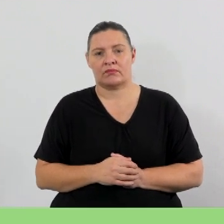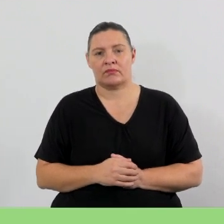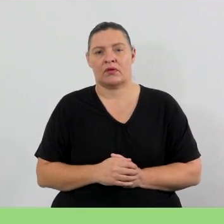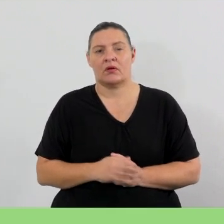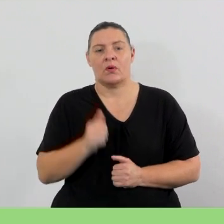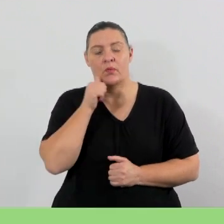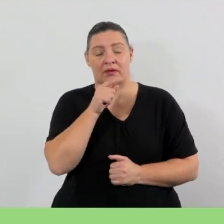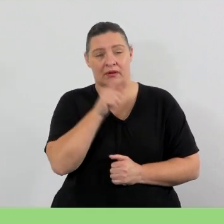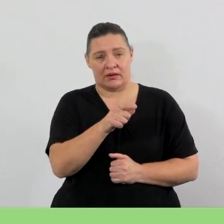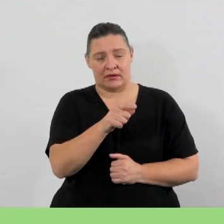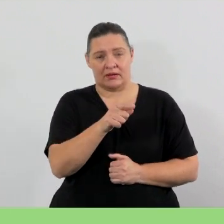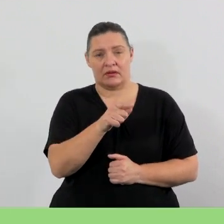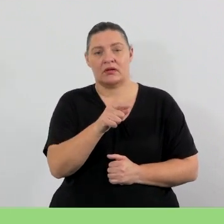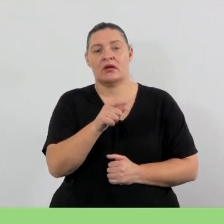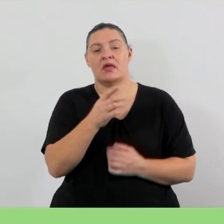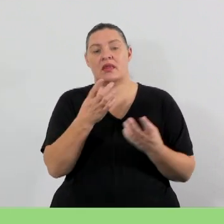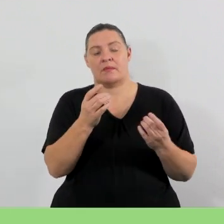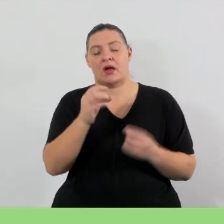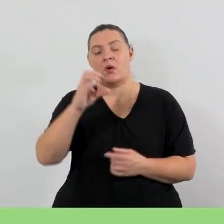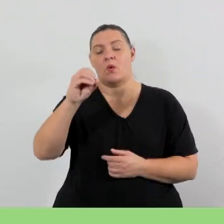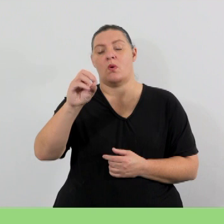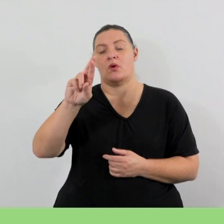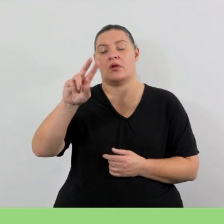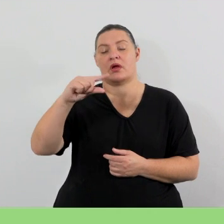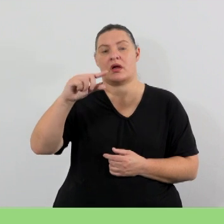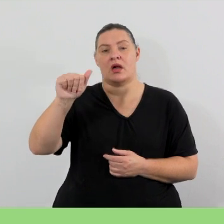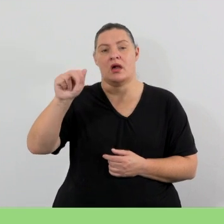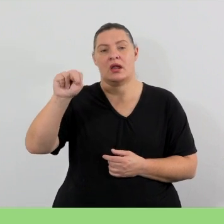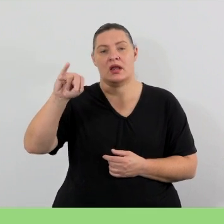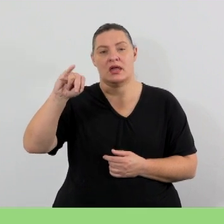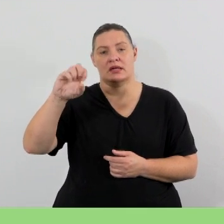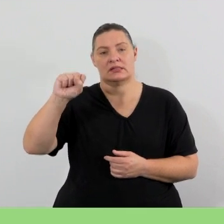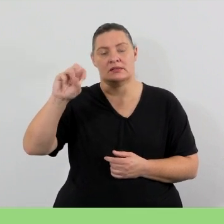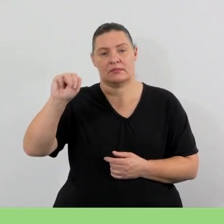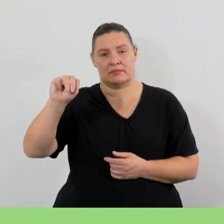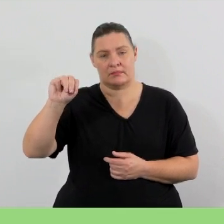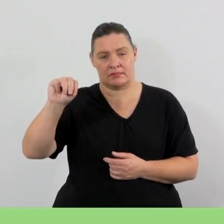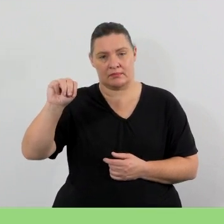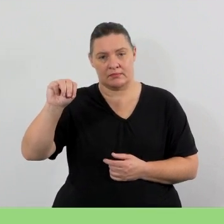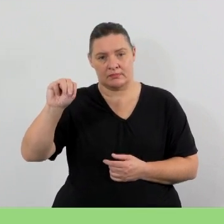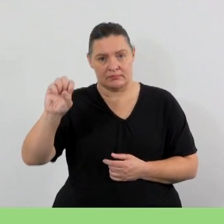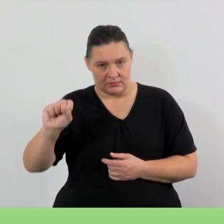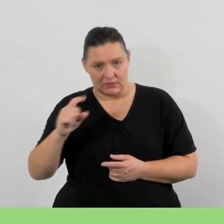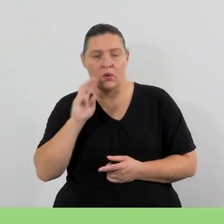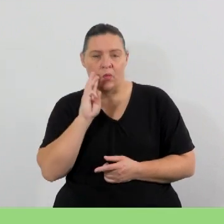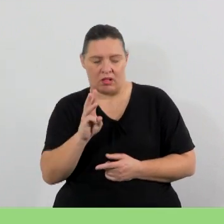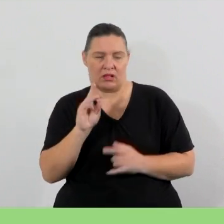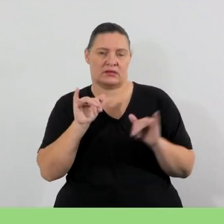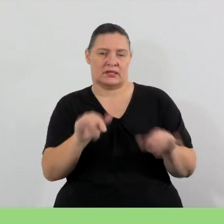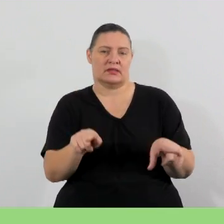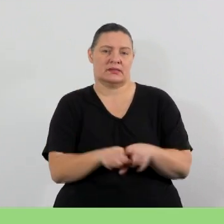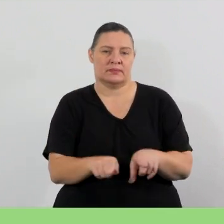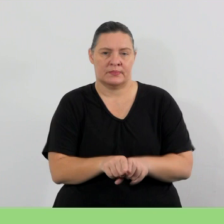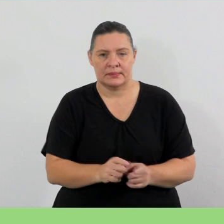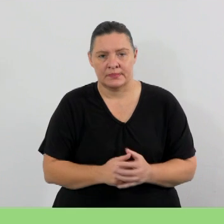So when grazers are being eaten, the number of organisms in the population will remain the